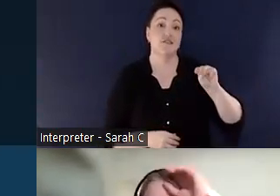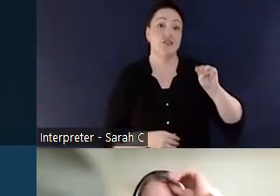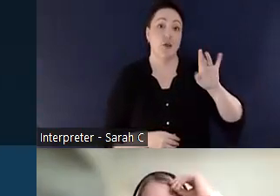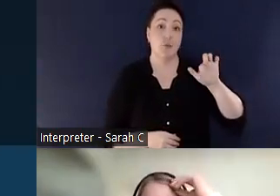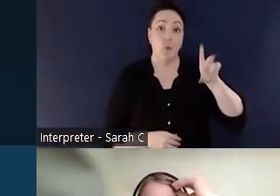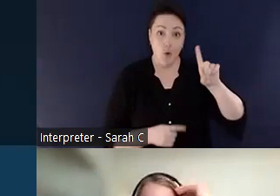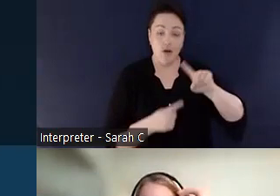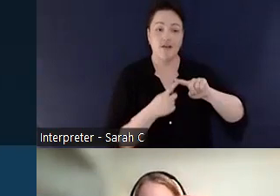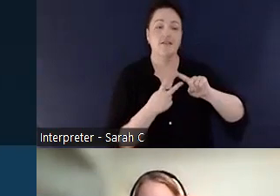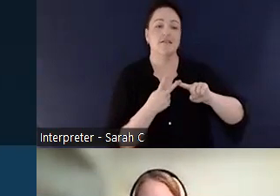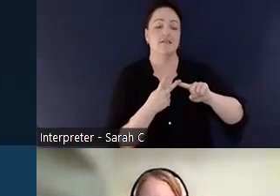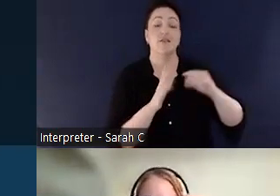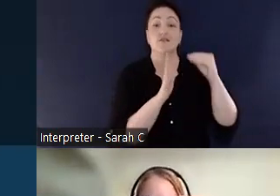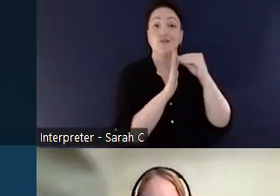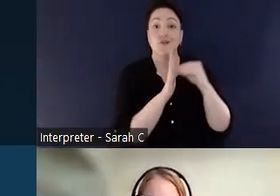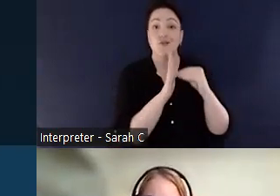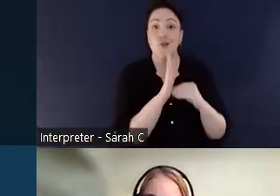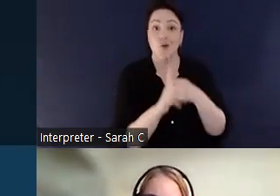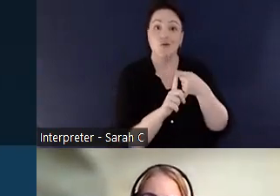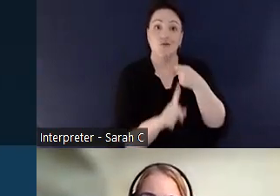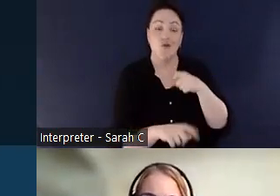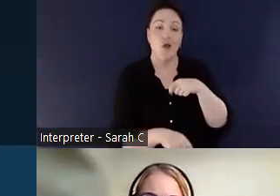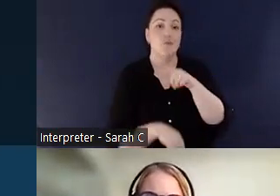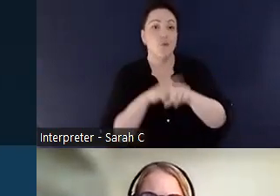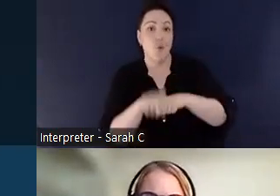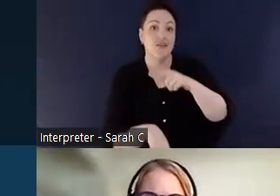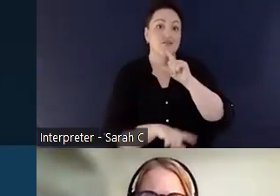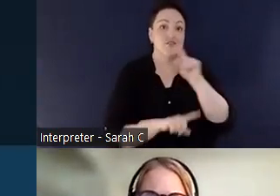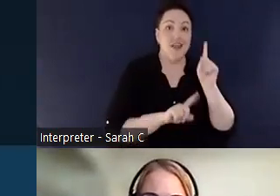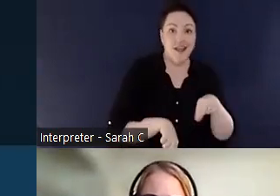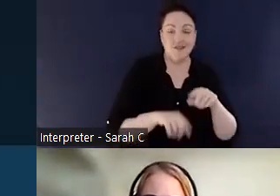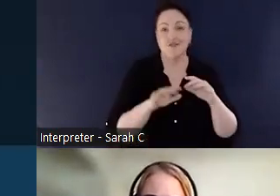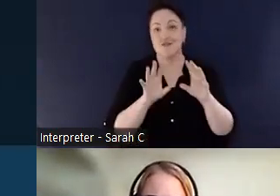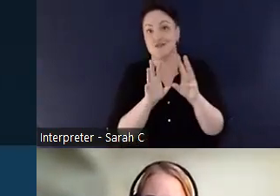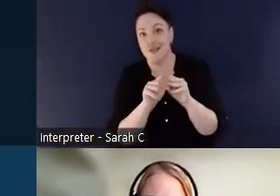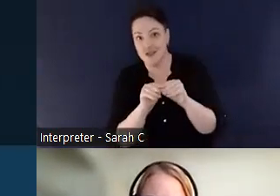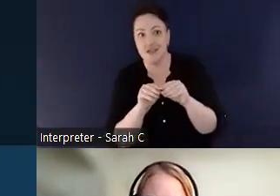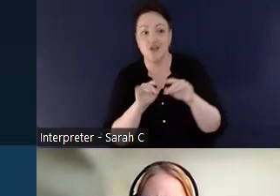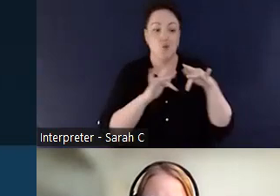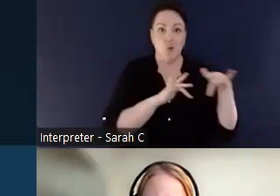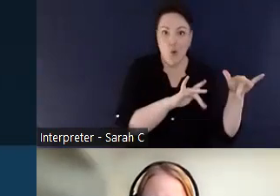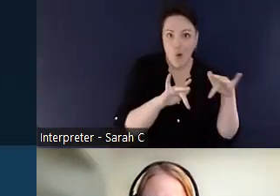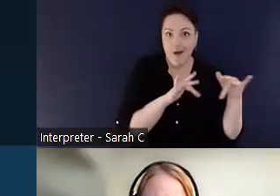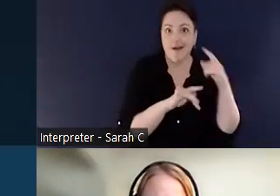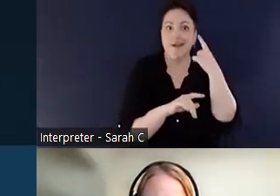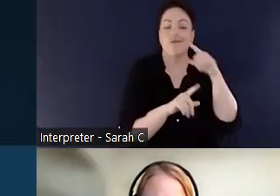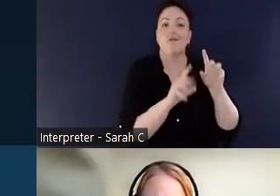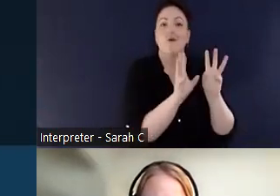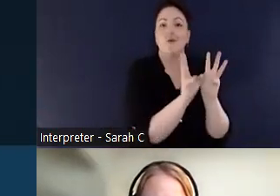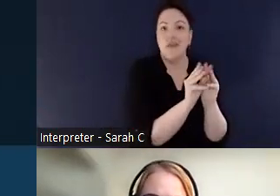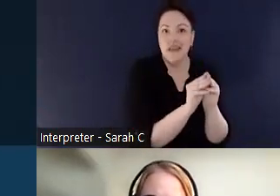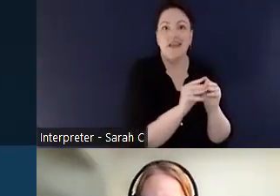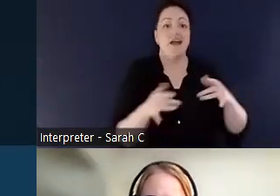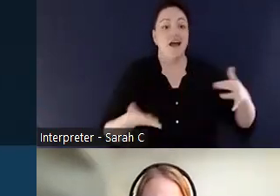session and the presentation slides and all the like the recording for this session as well. We'll be collecting all of those materials